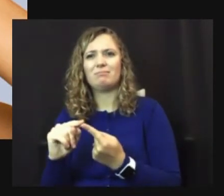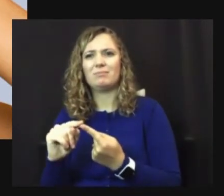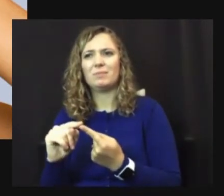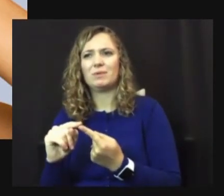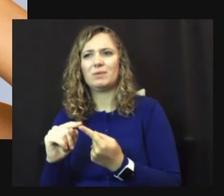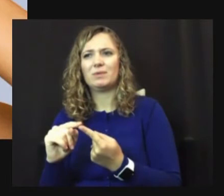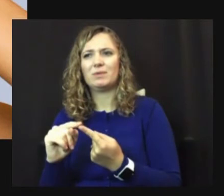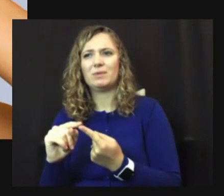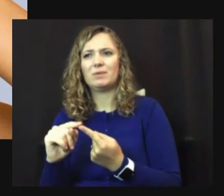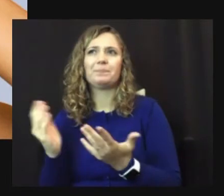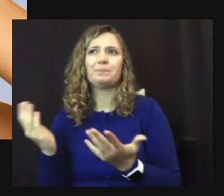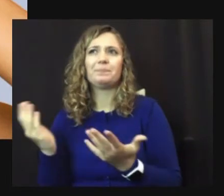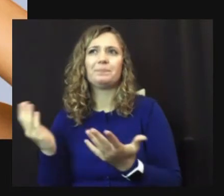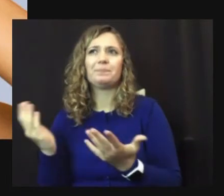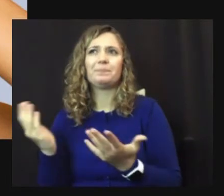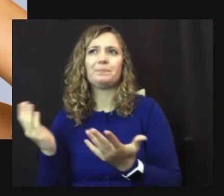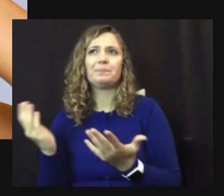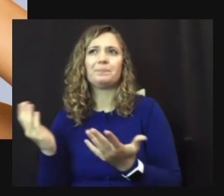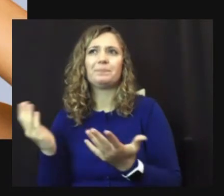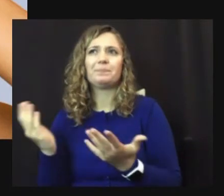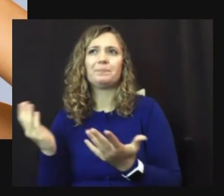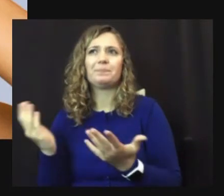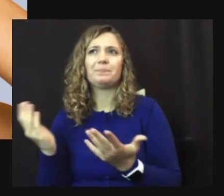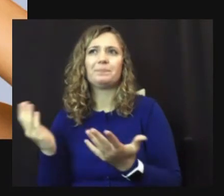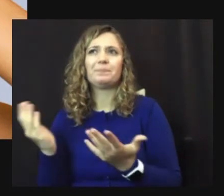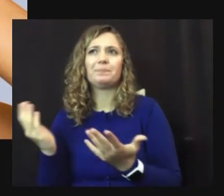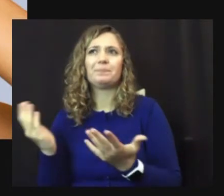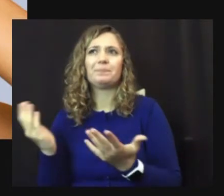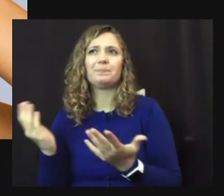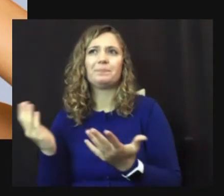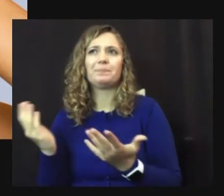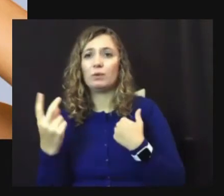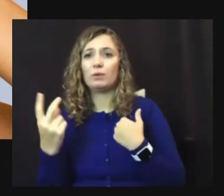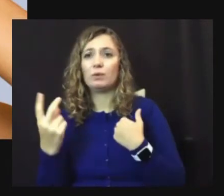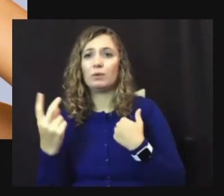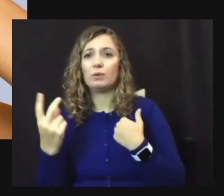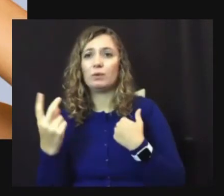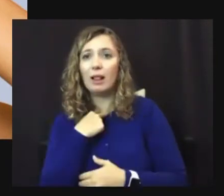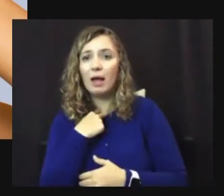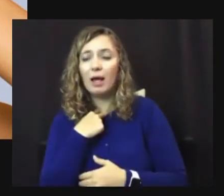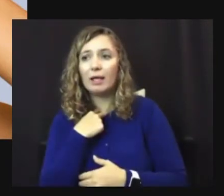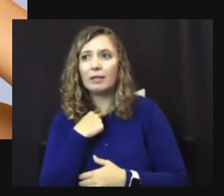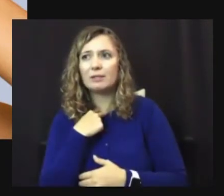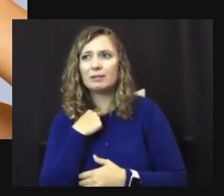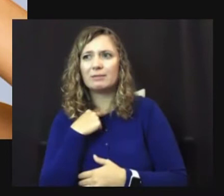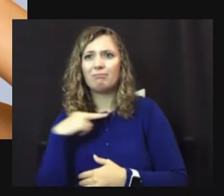have a paraplegic person climb stairs as a behavior